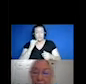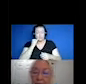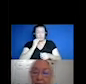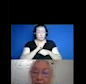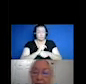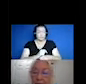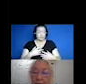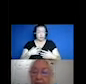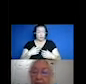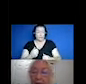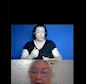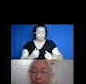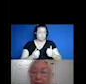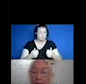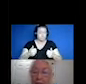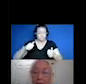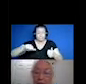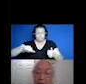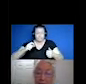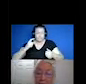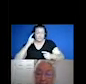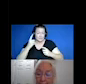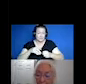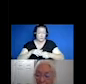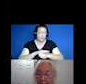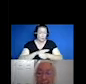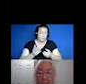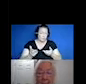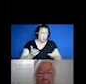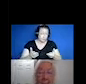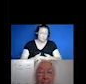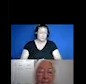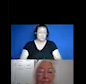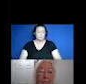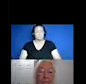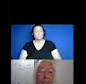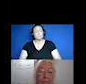healing is now considered a covered service.